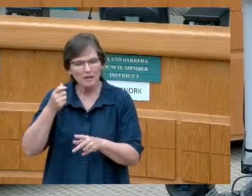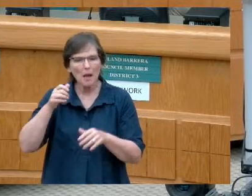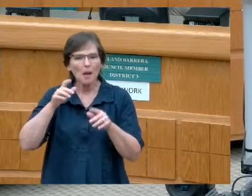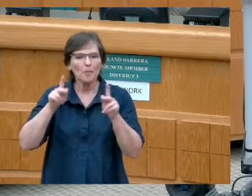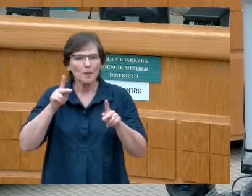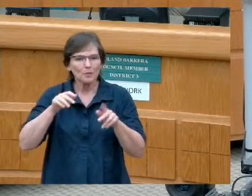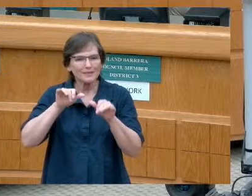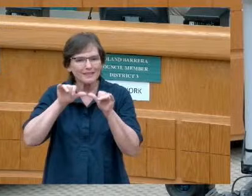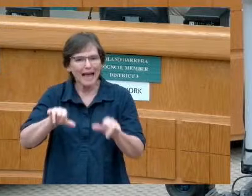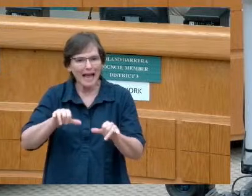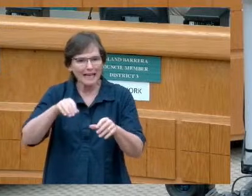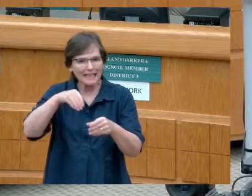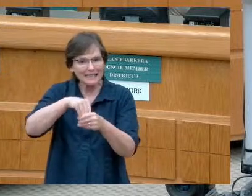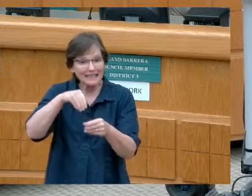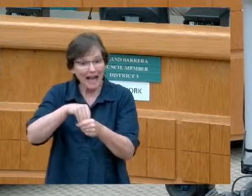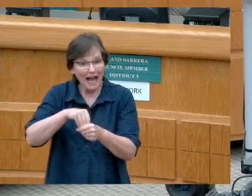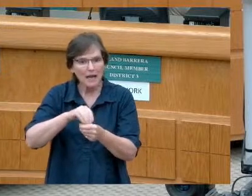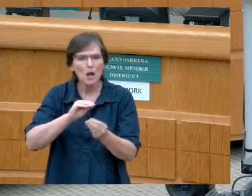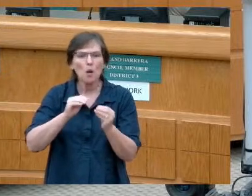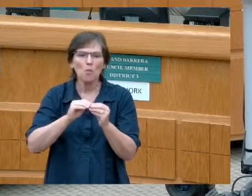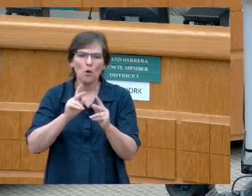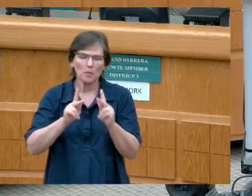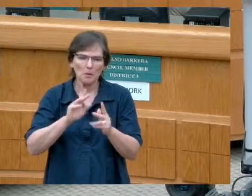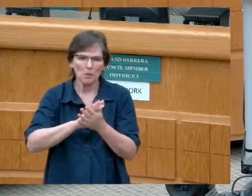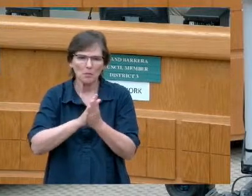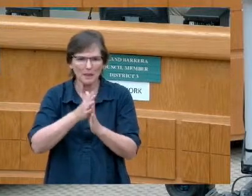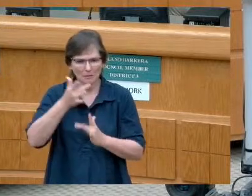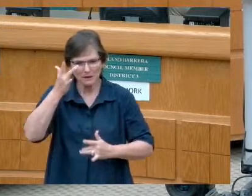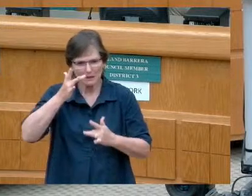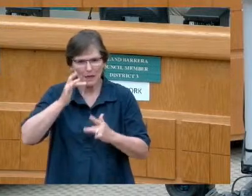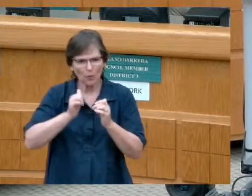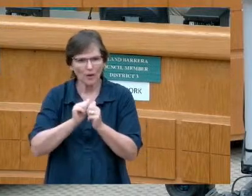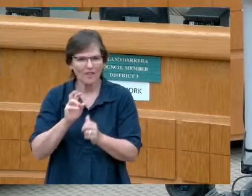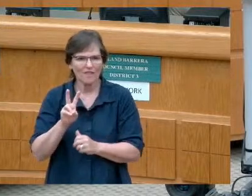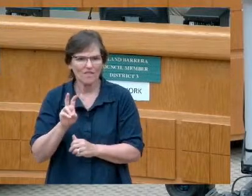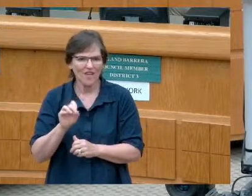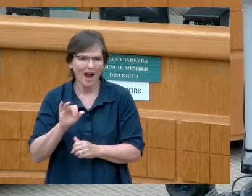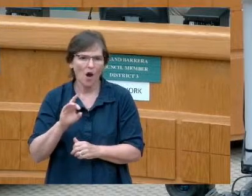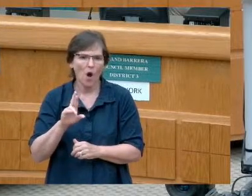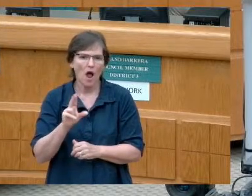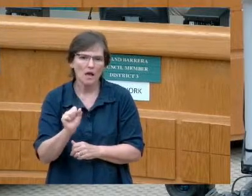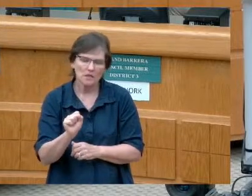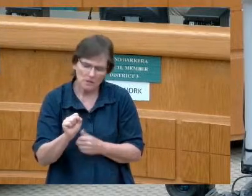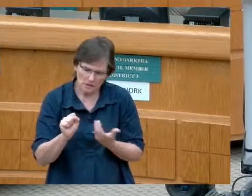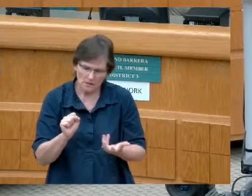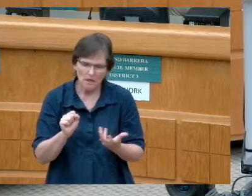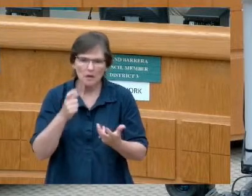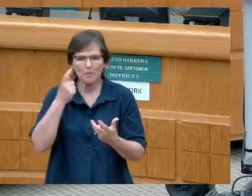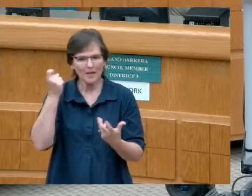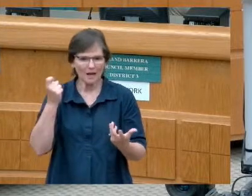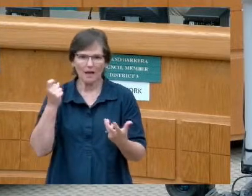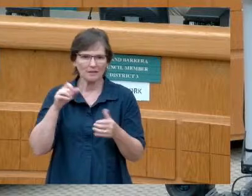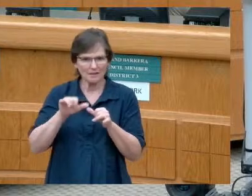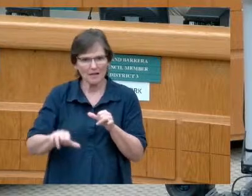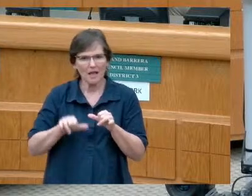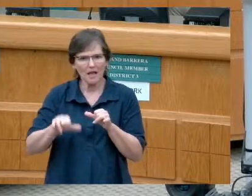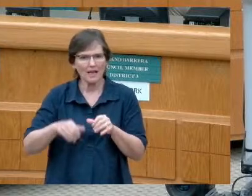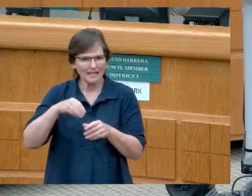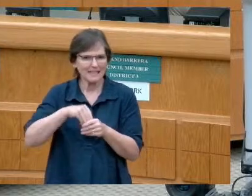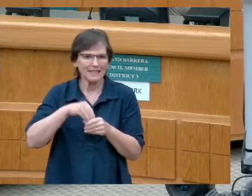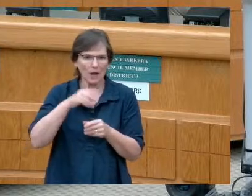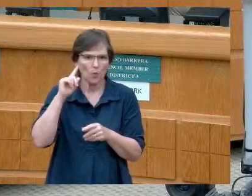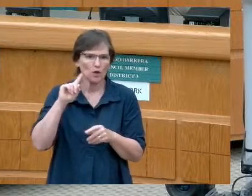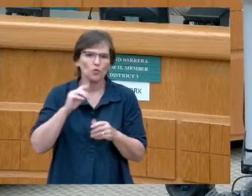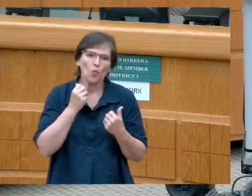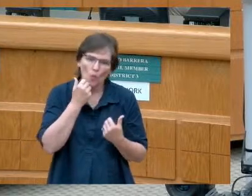you get sick, do your best to get over the virus at home. Take your vitamins, drink your orange juice, stay